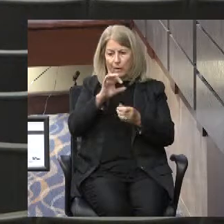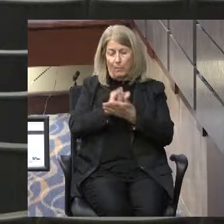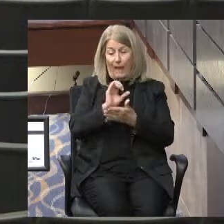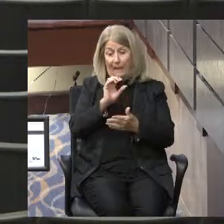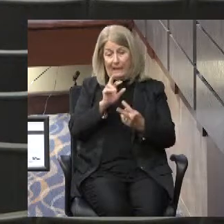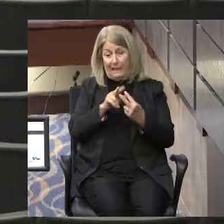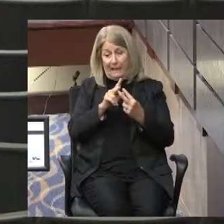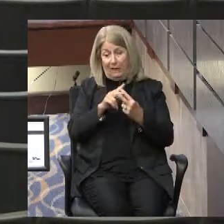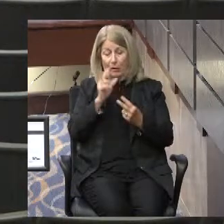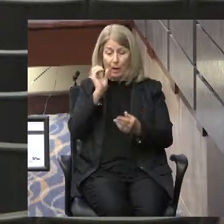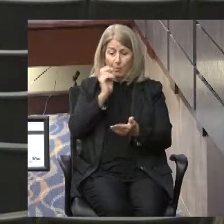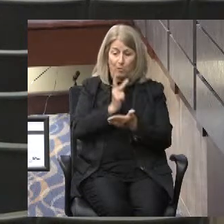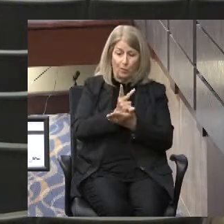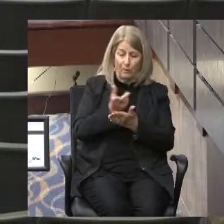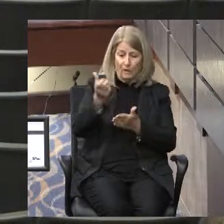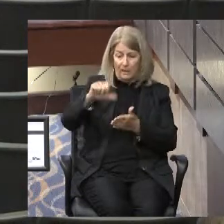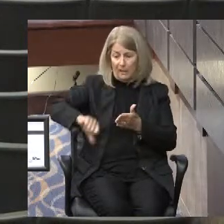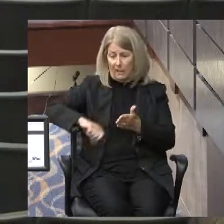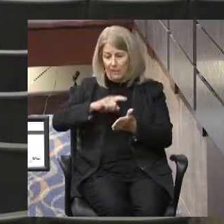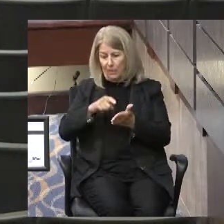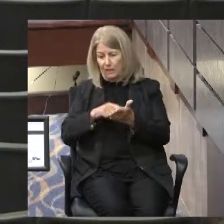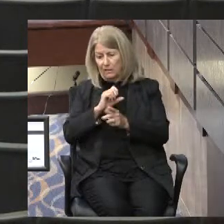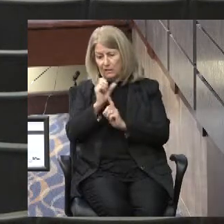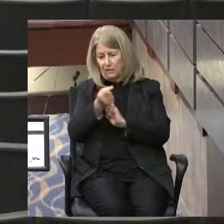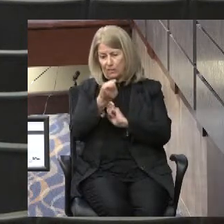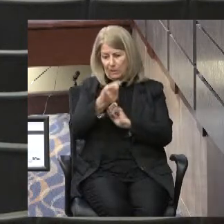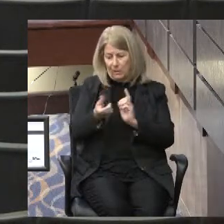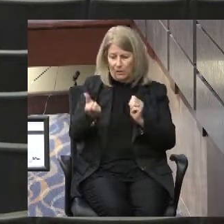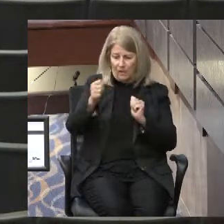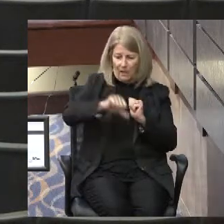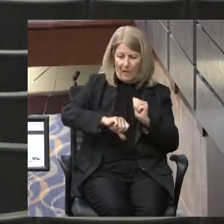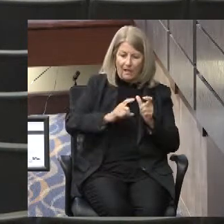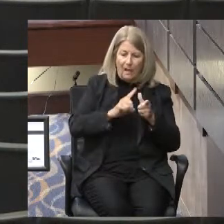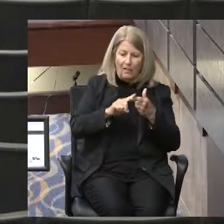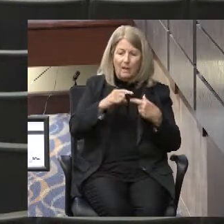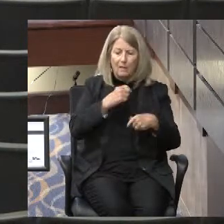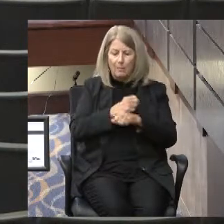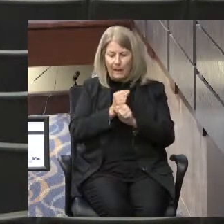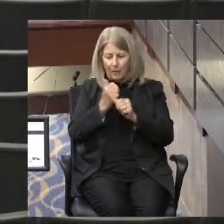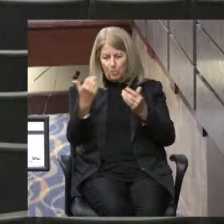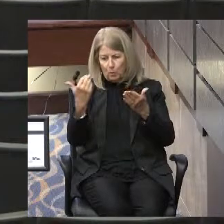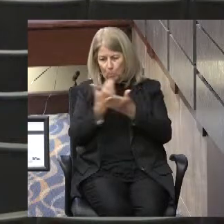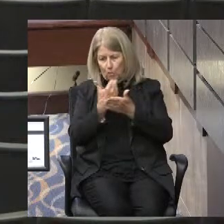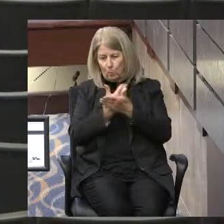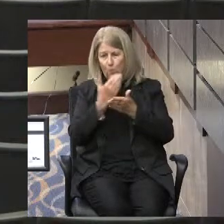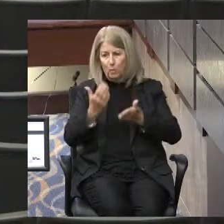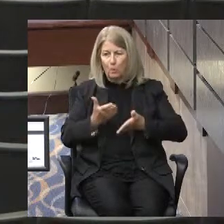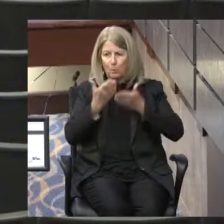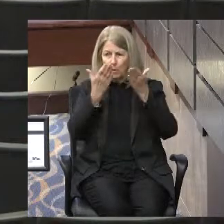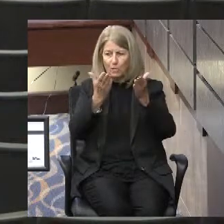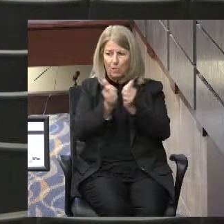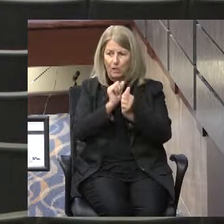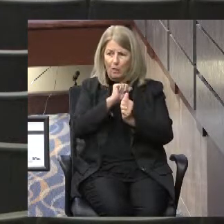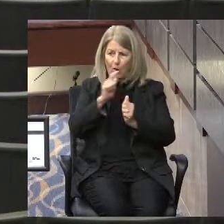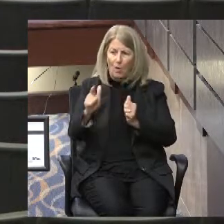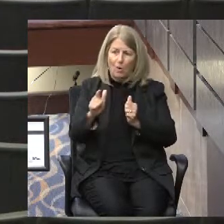deny it, which in this case, you need to deny it, and then you need to make a new motion with all the